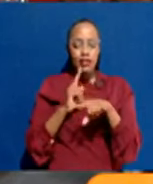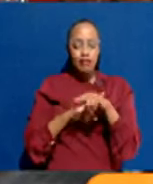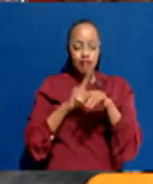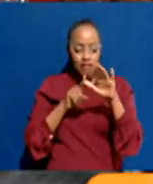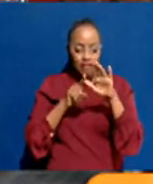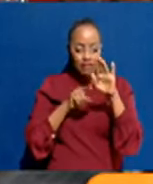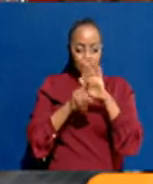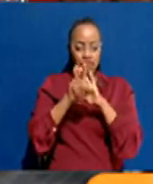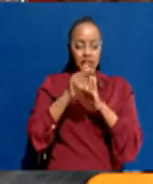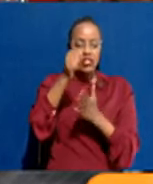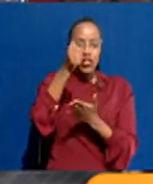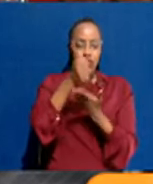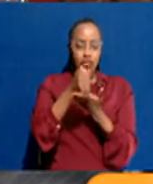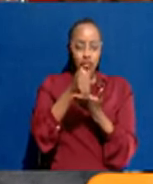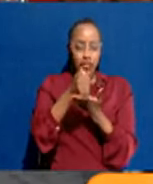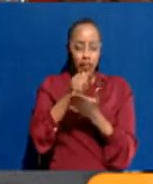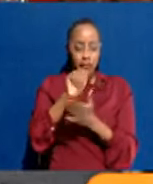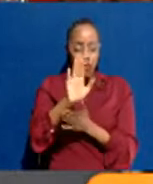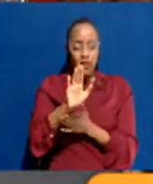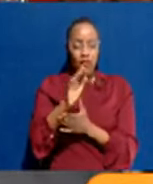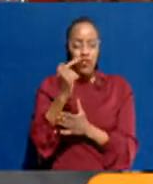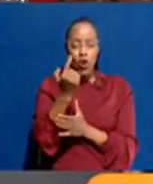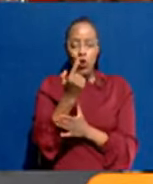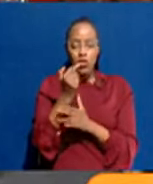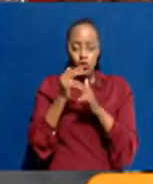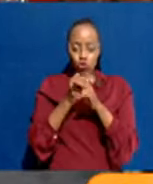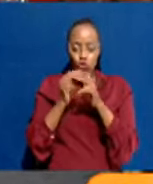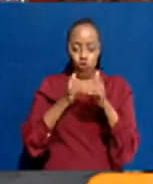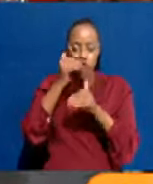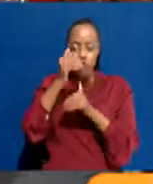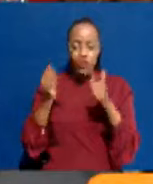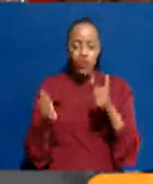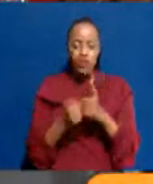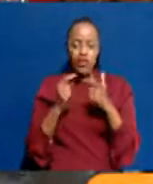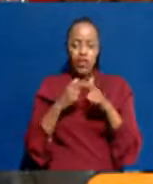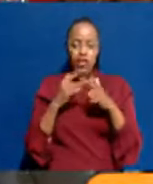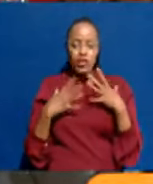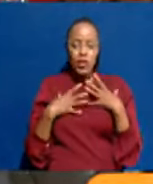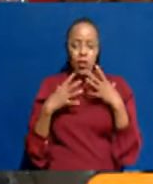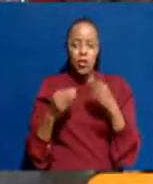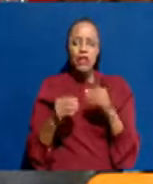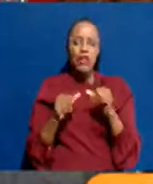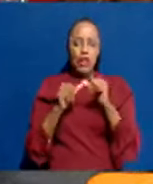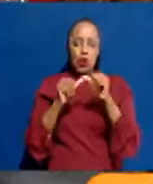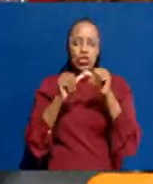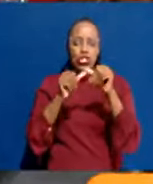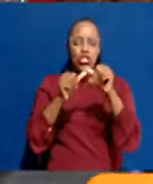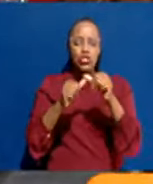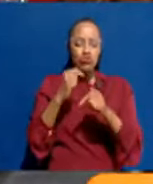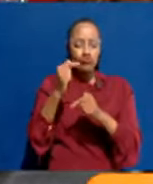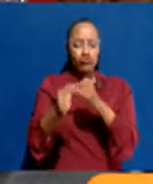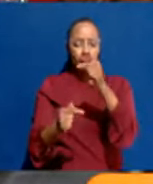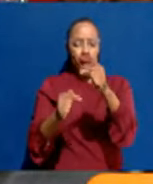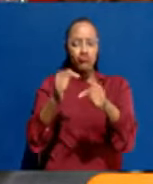office. Just soon after the accident, he was recovering. Actually, he still under